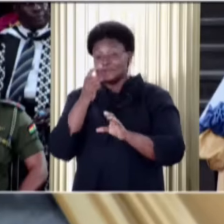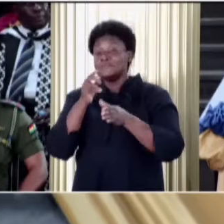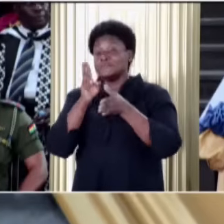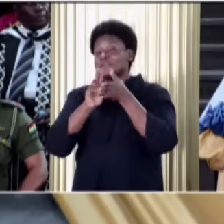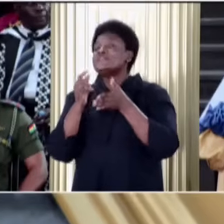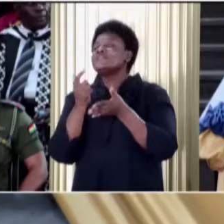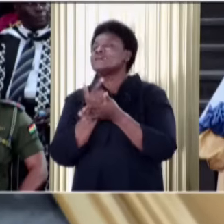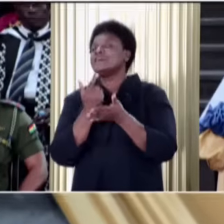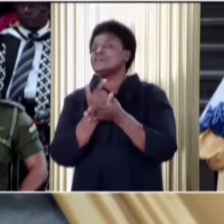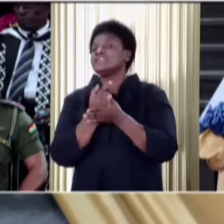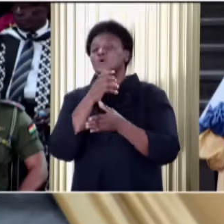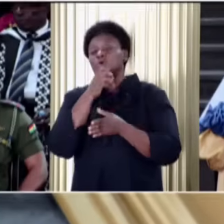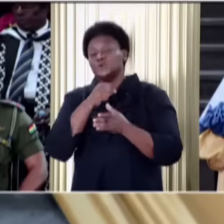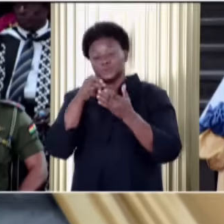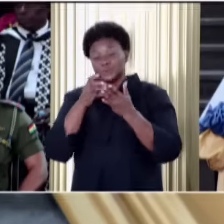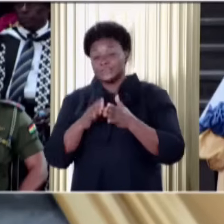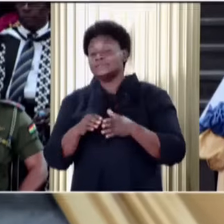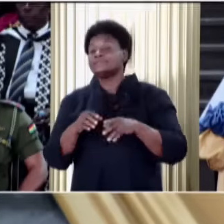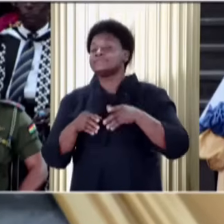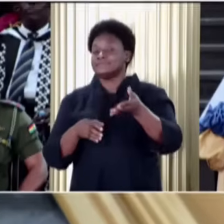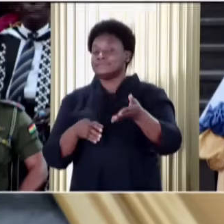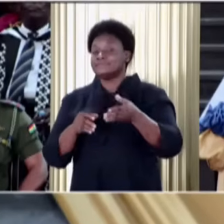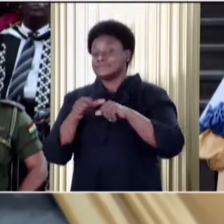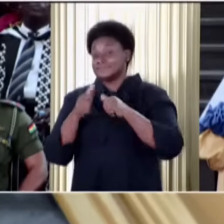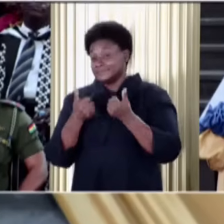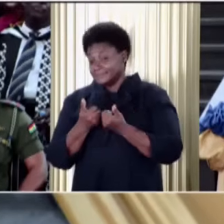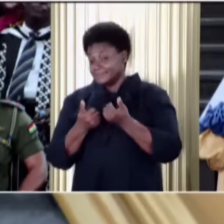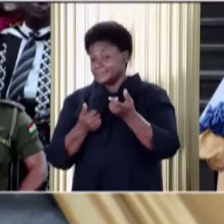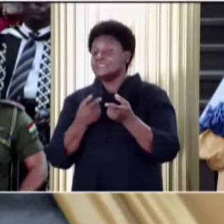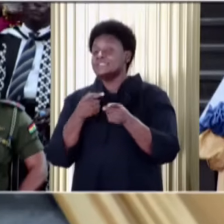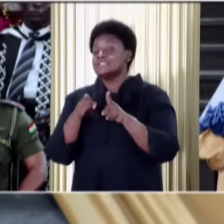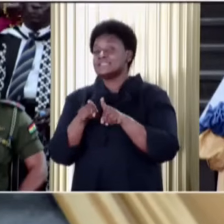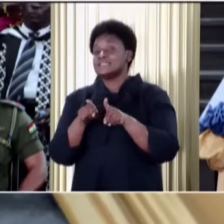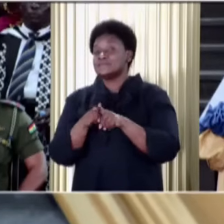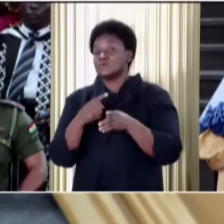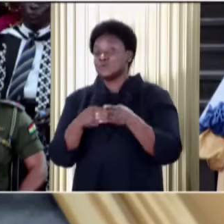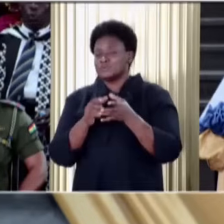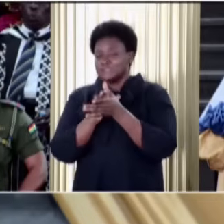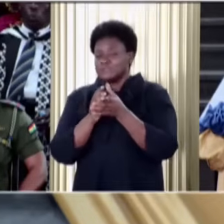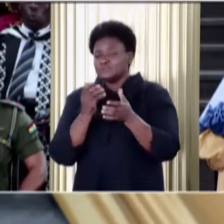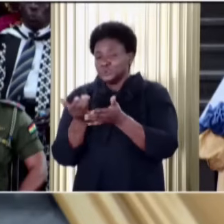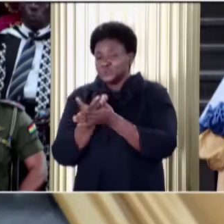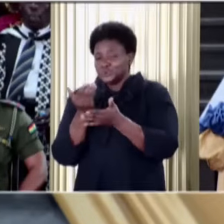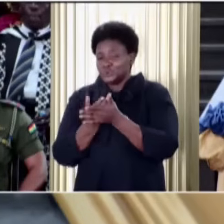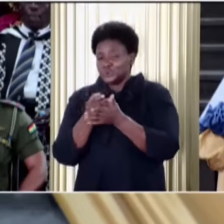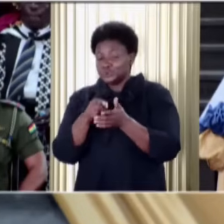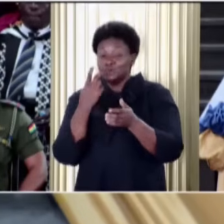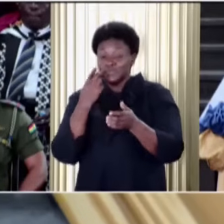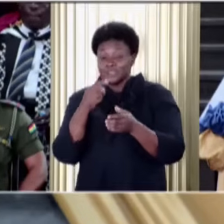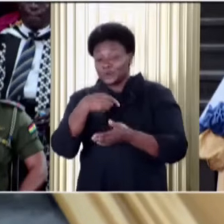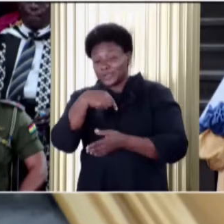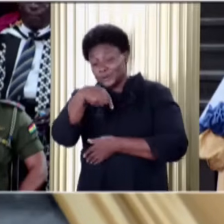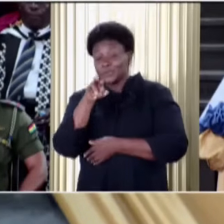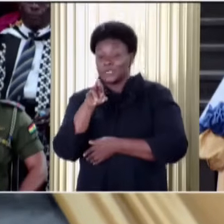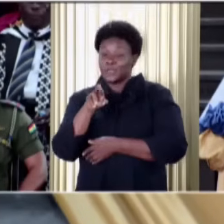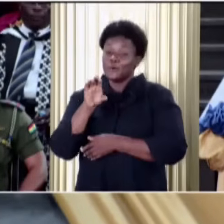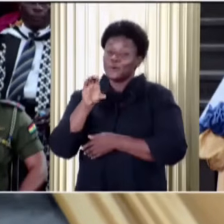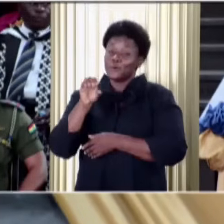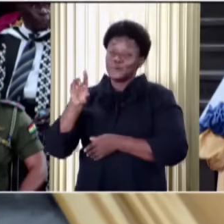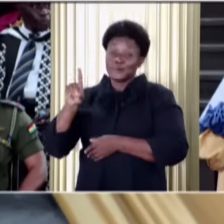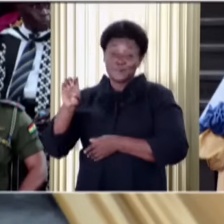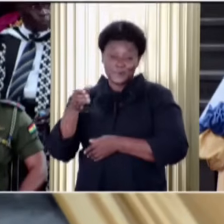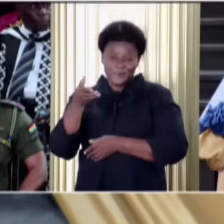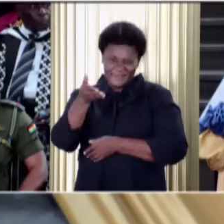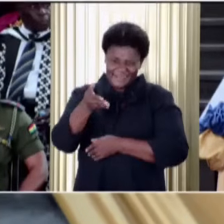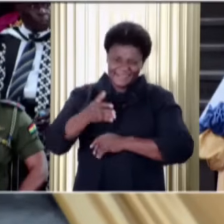Ghana Alumni Association. And beneath or underneath that page, you'd find a QR code. Please scan